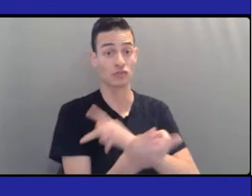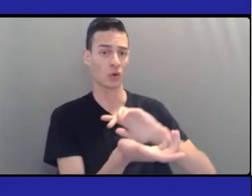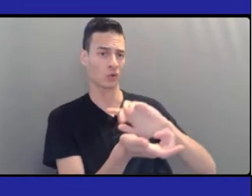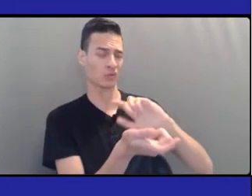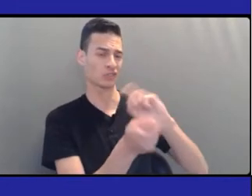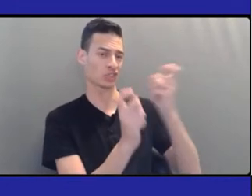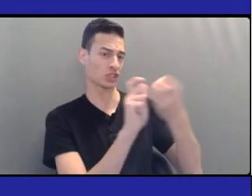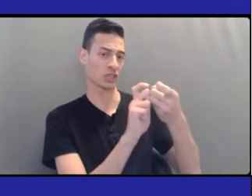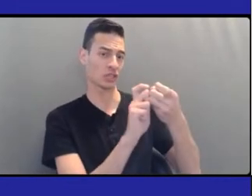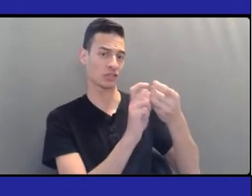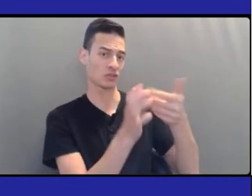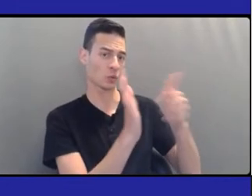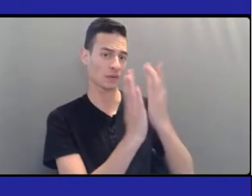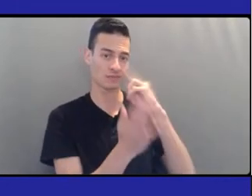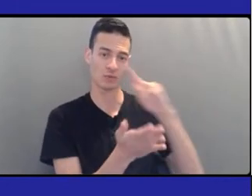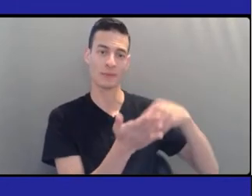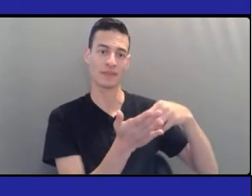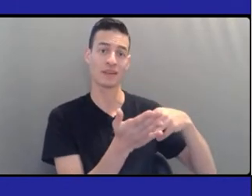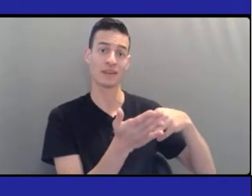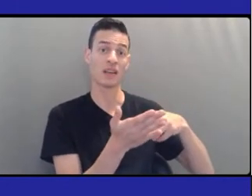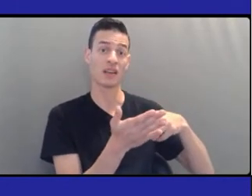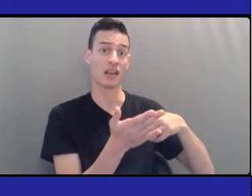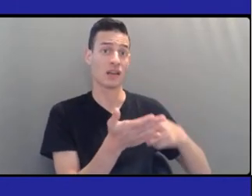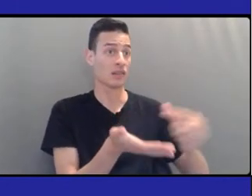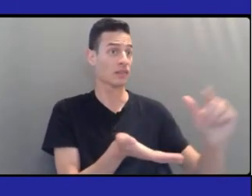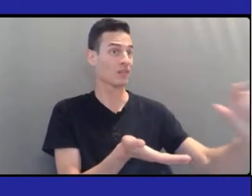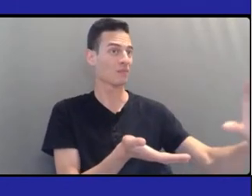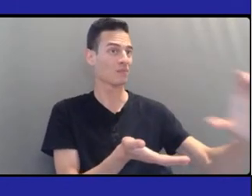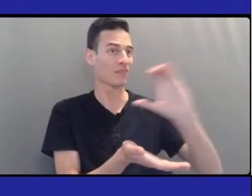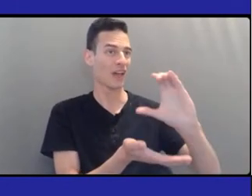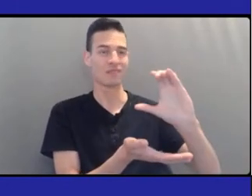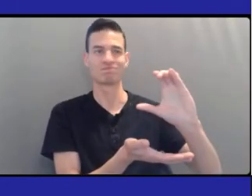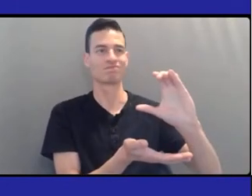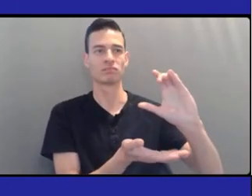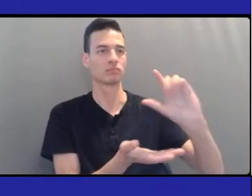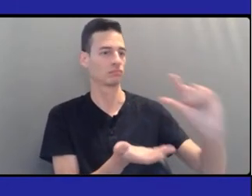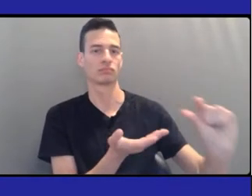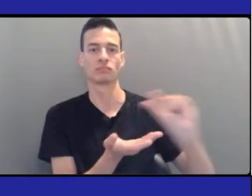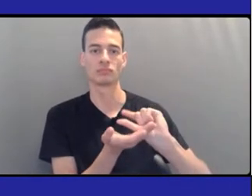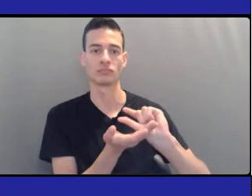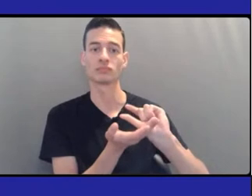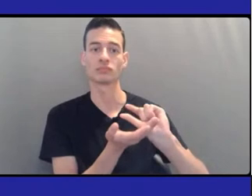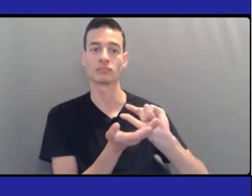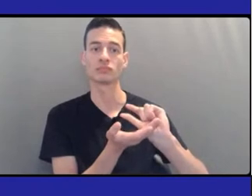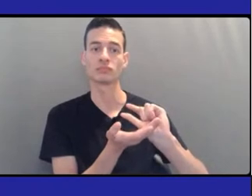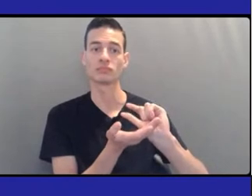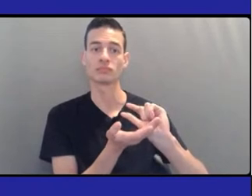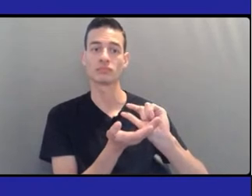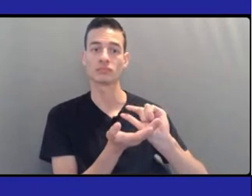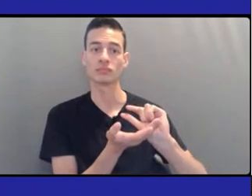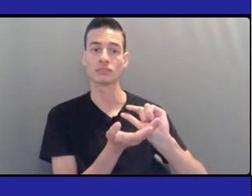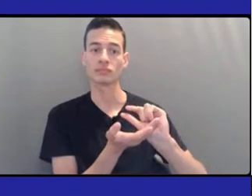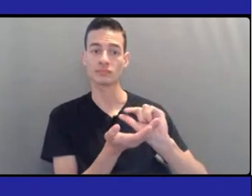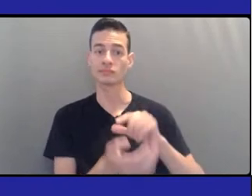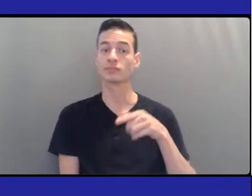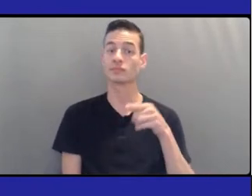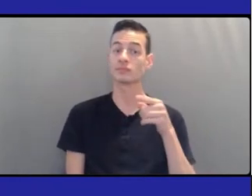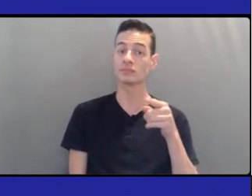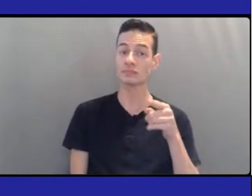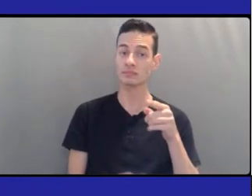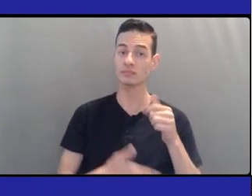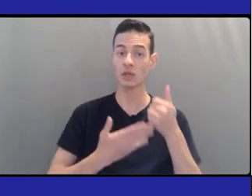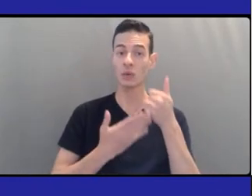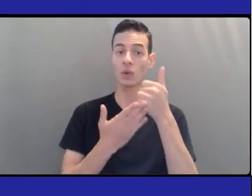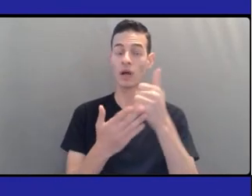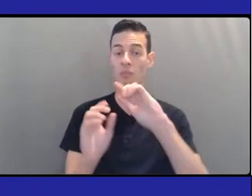amount. HROI will be called upon to provide the 11 New York City Health and Hospitals acute care sites with assistance in